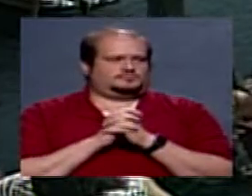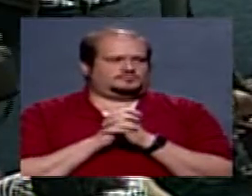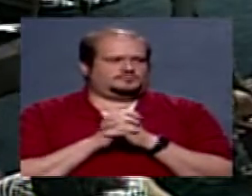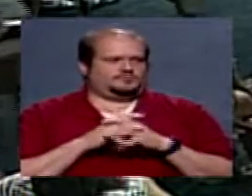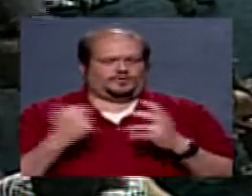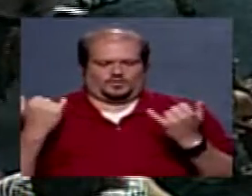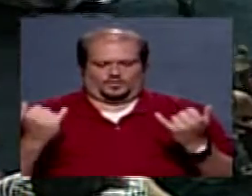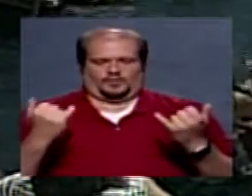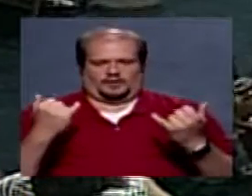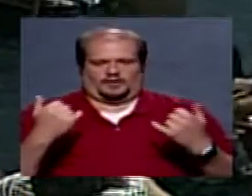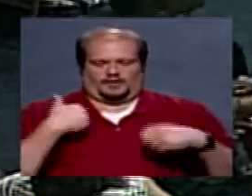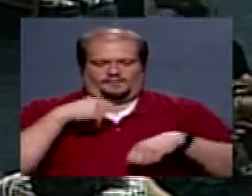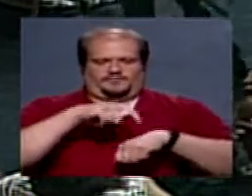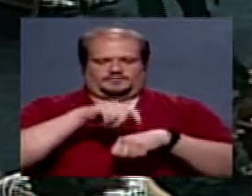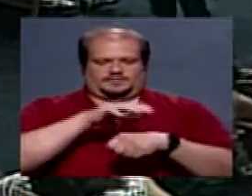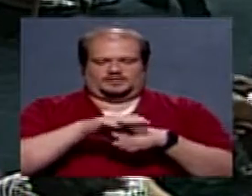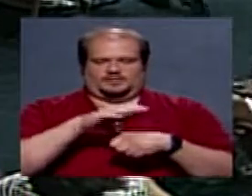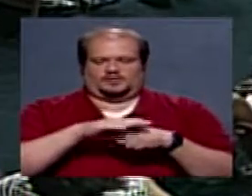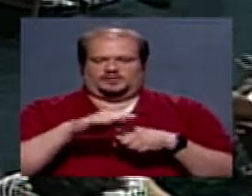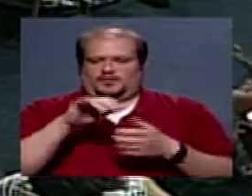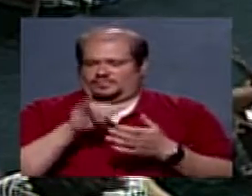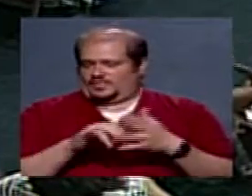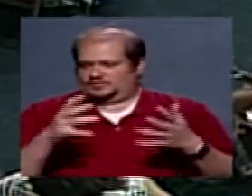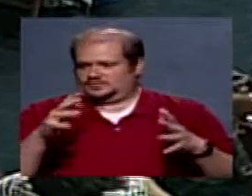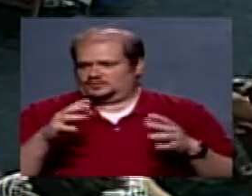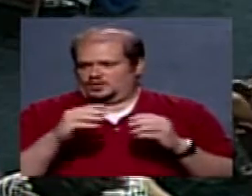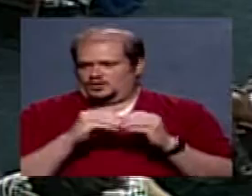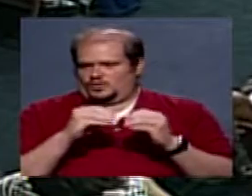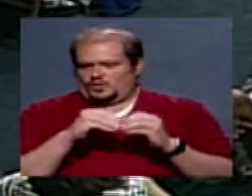We now have time for citizen, that was it, right?